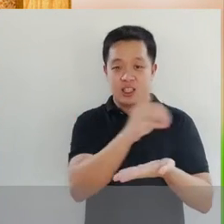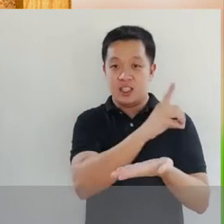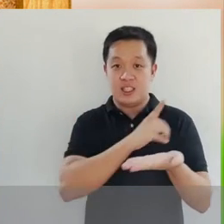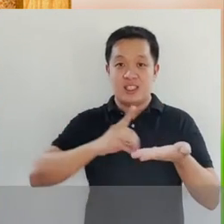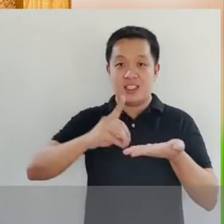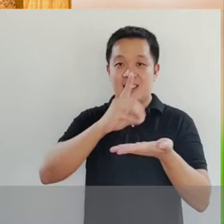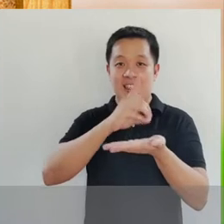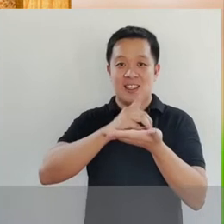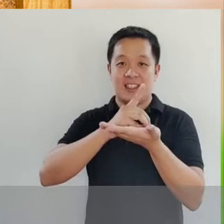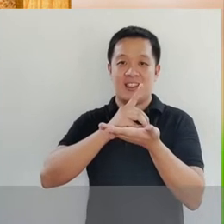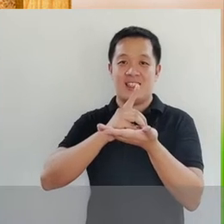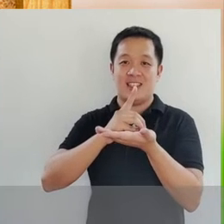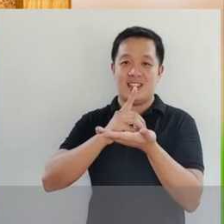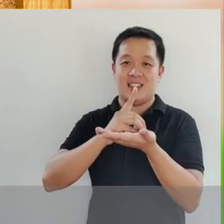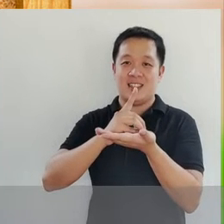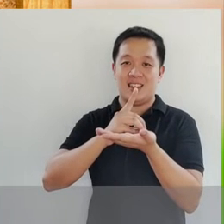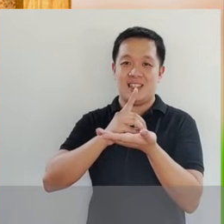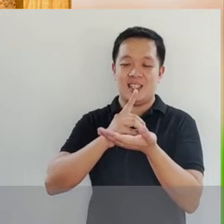dish,